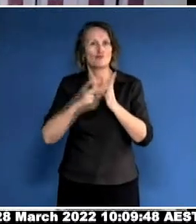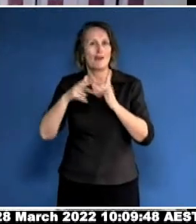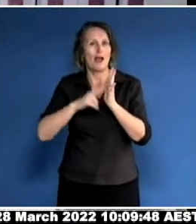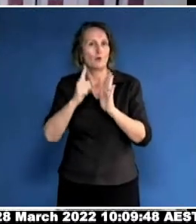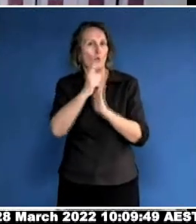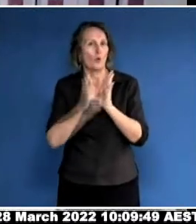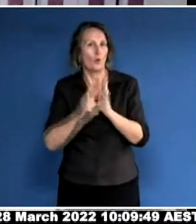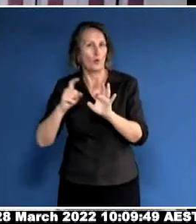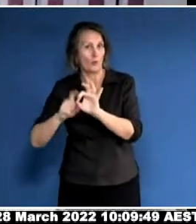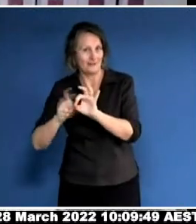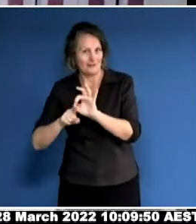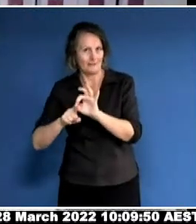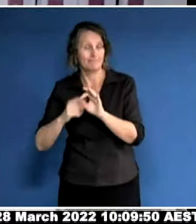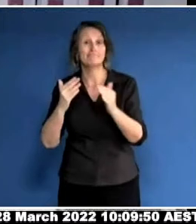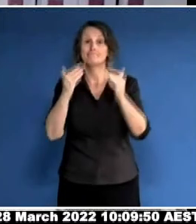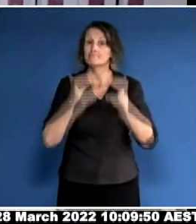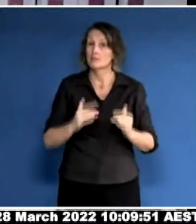Victoria.